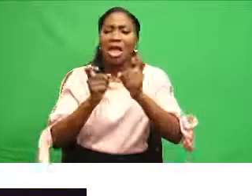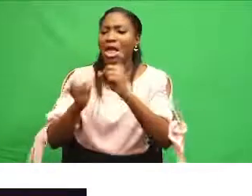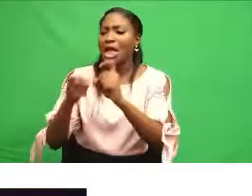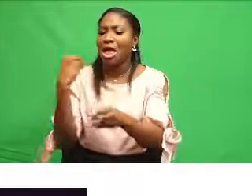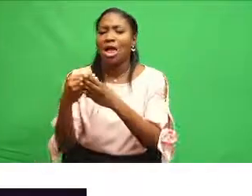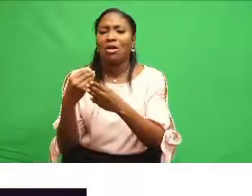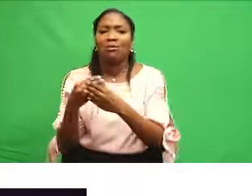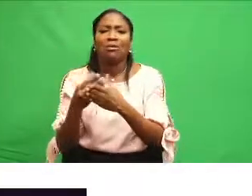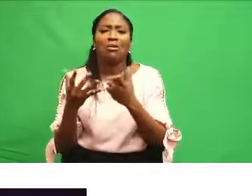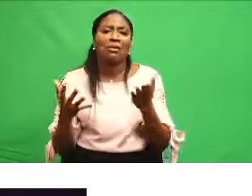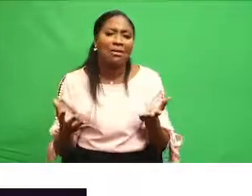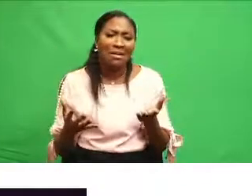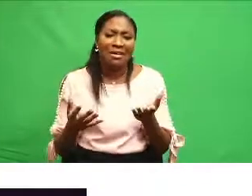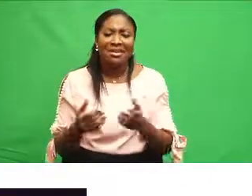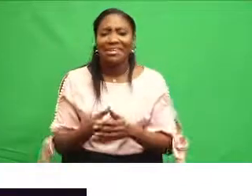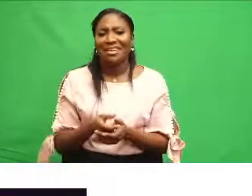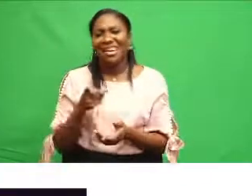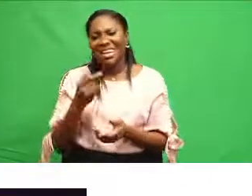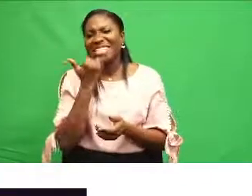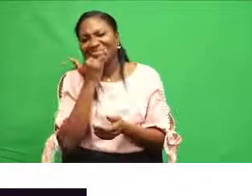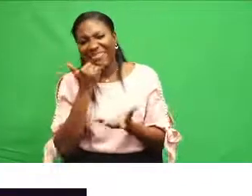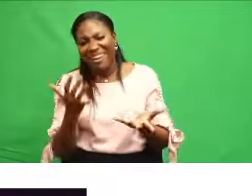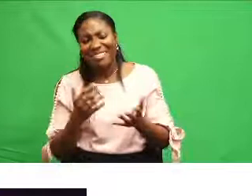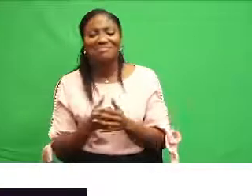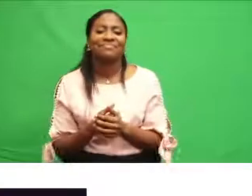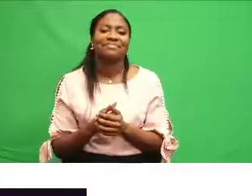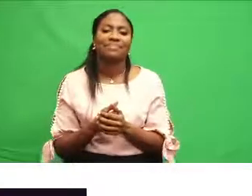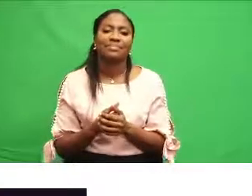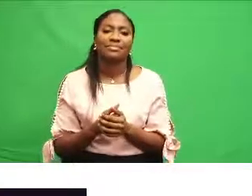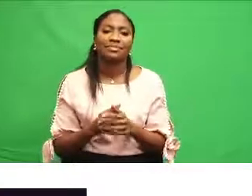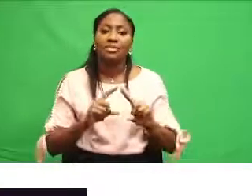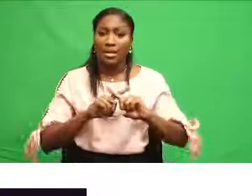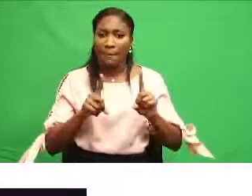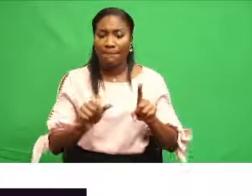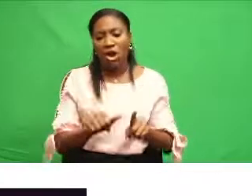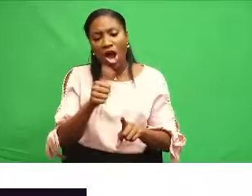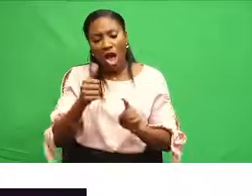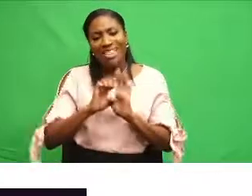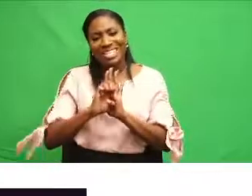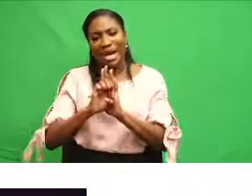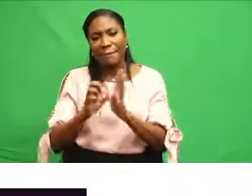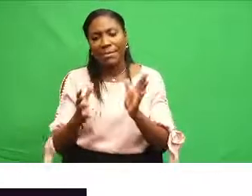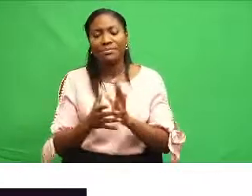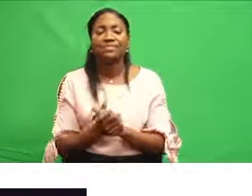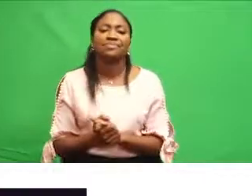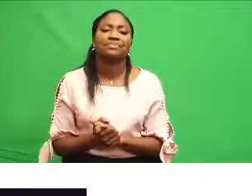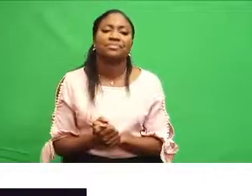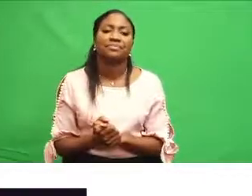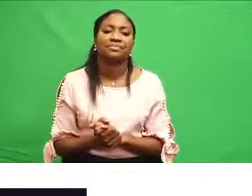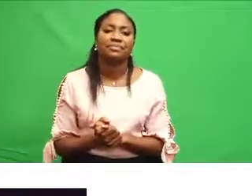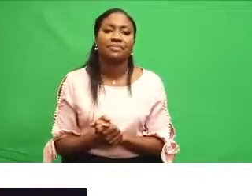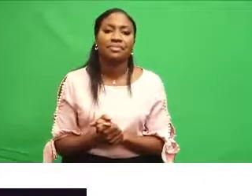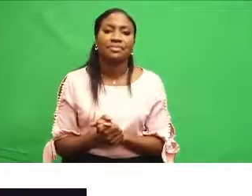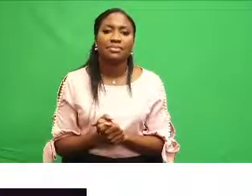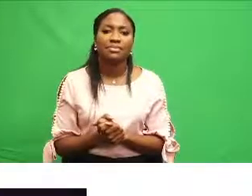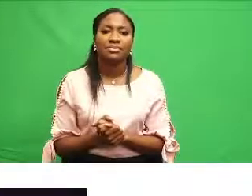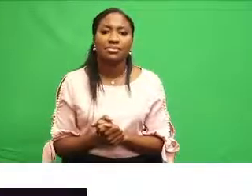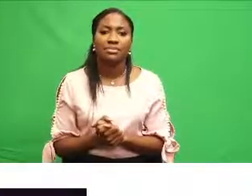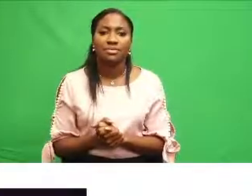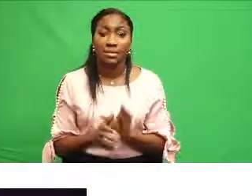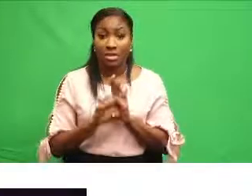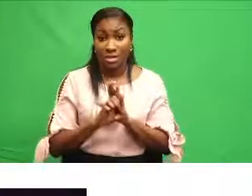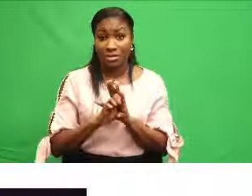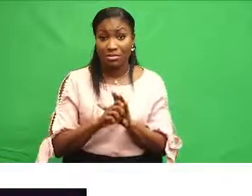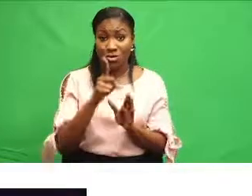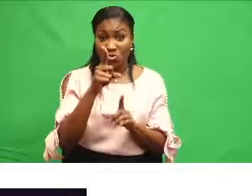is so pivotal, so that we can avoid those mishaps. Now here are some other examples of elder financial abuse. Forging or